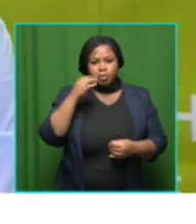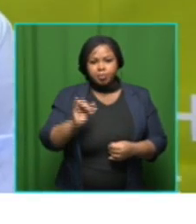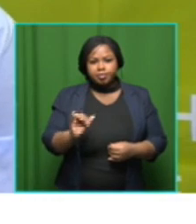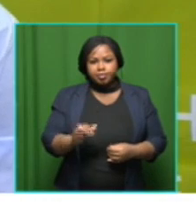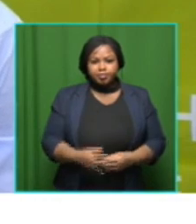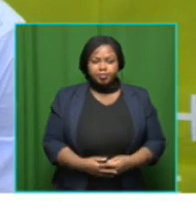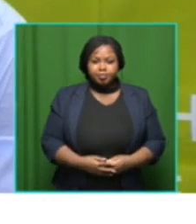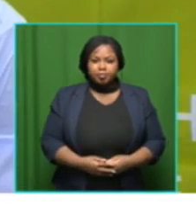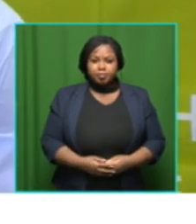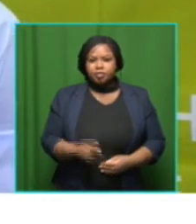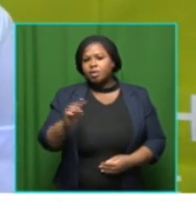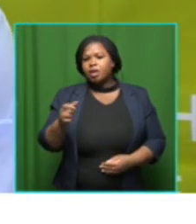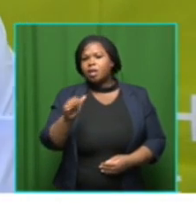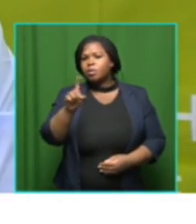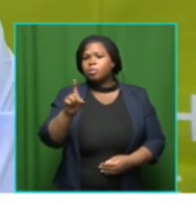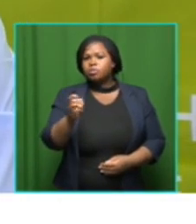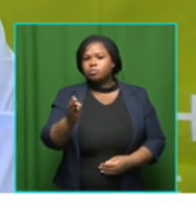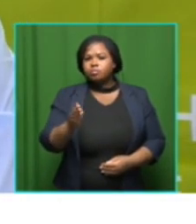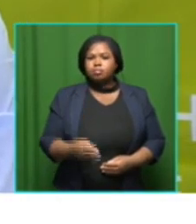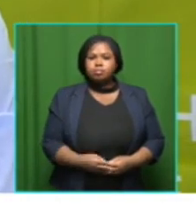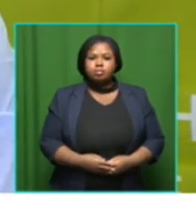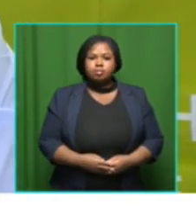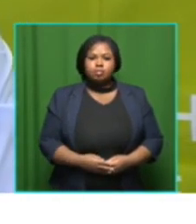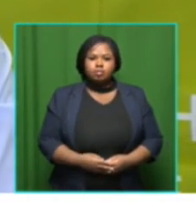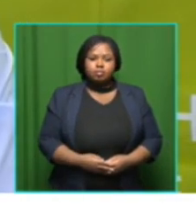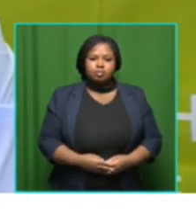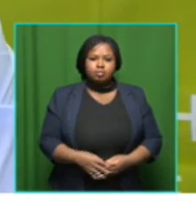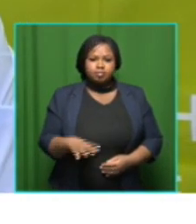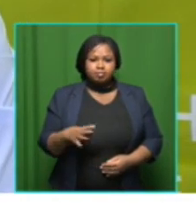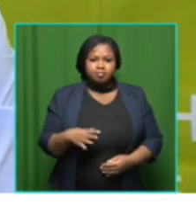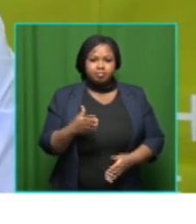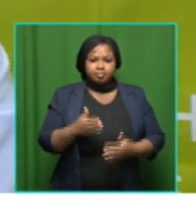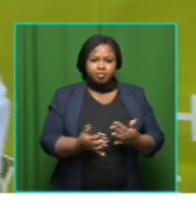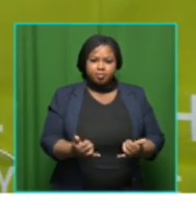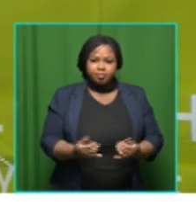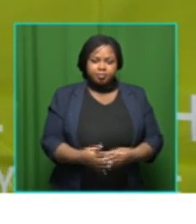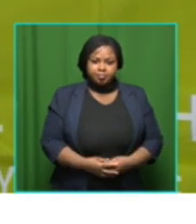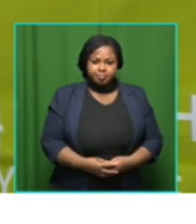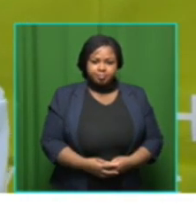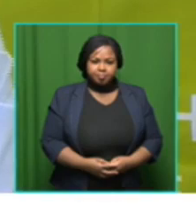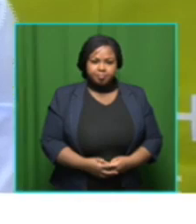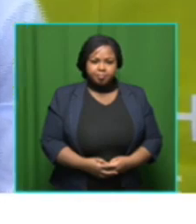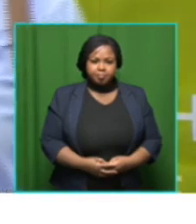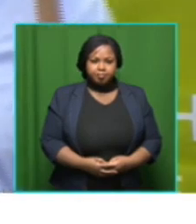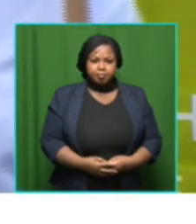Thank you. There was not another question here? All right, we'll wrap it for now with those questions, Minister.